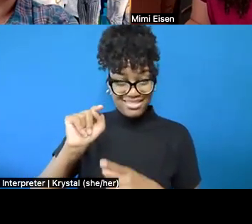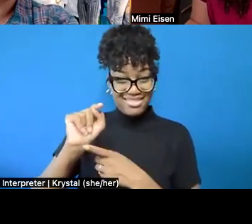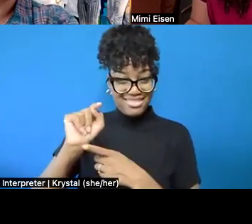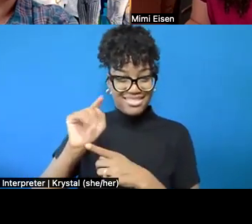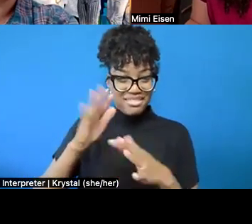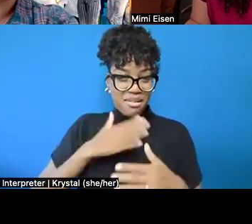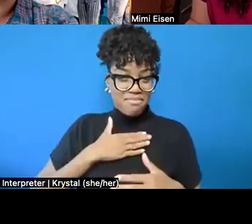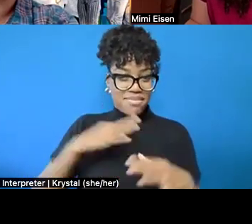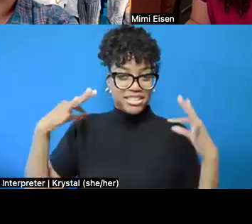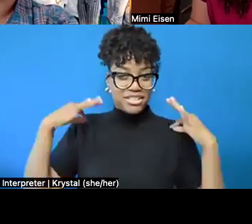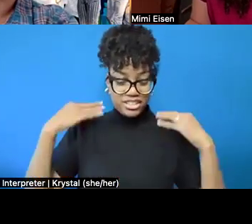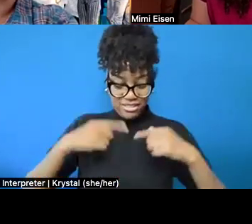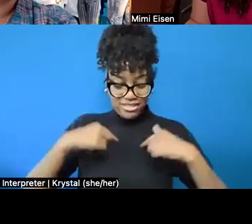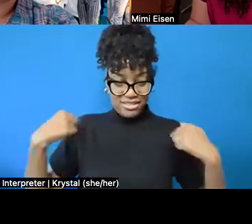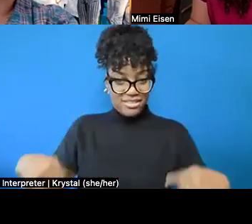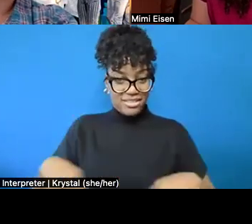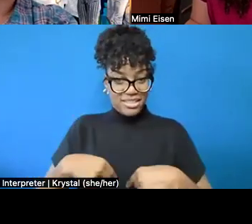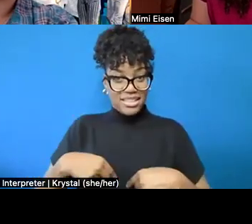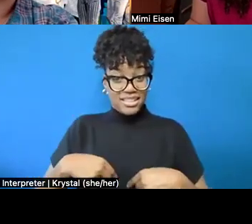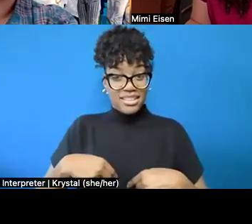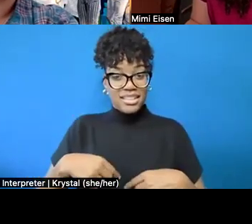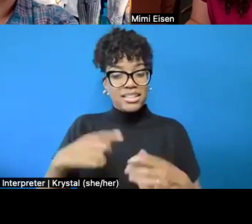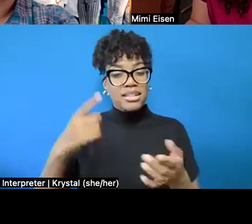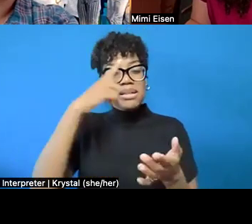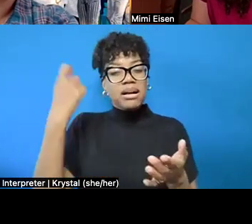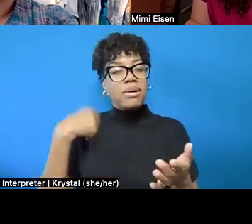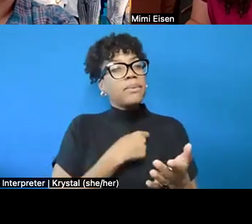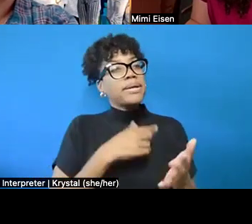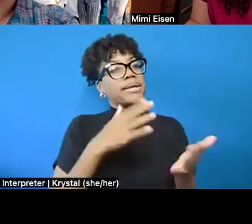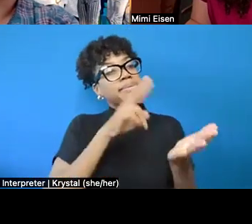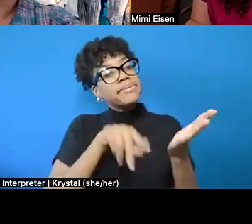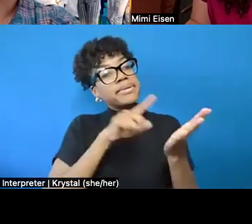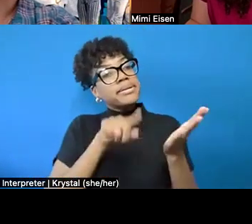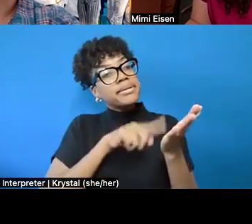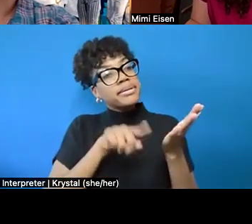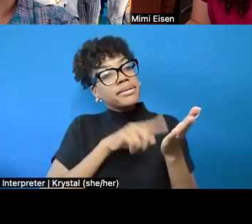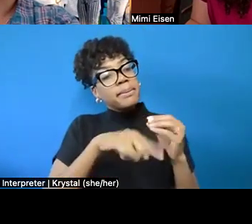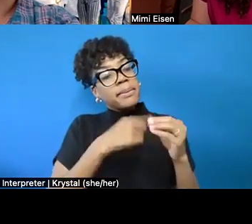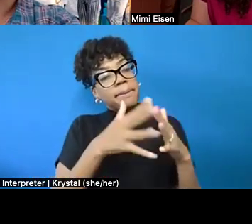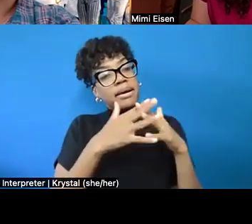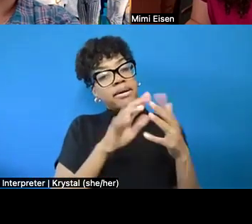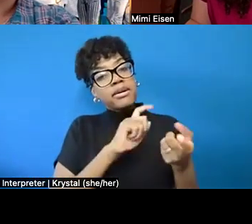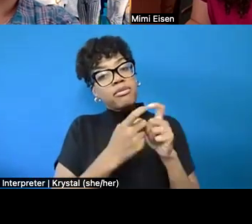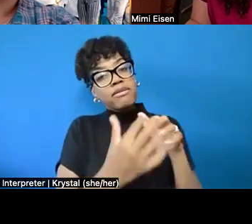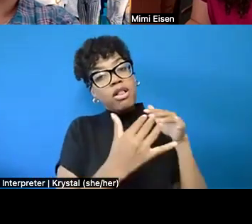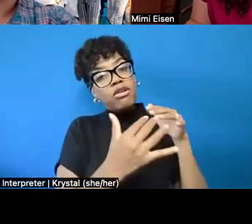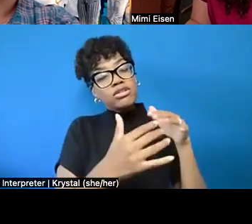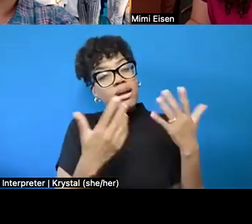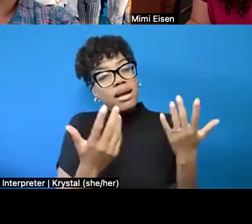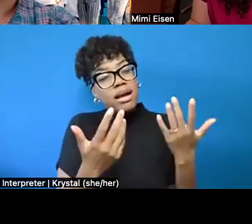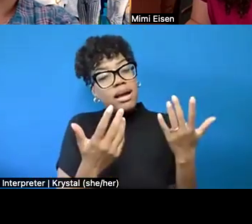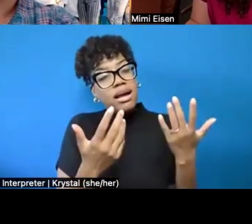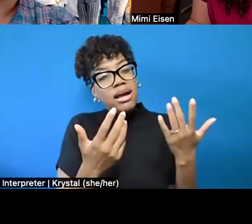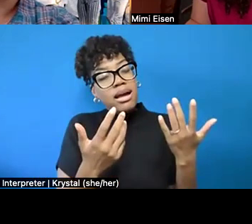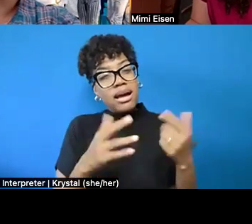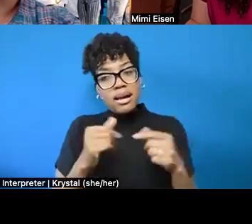honestly without analyzing the Haitian Revolution. The Haitian Revolution breached all the walls that the US